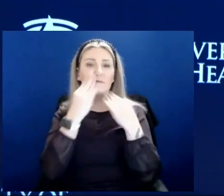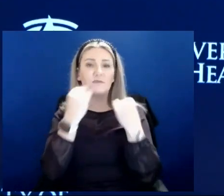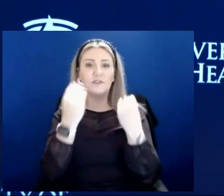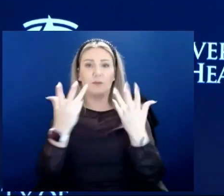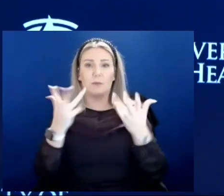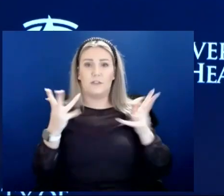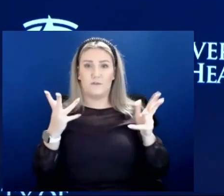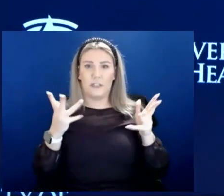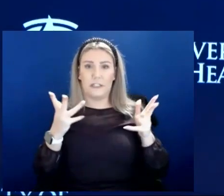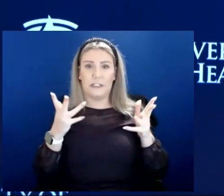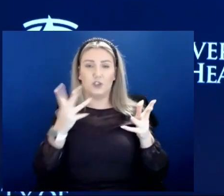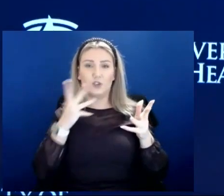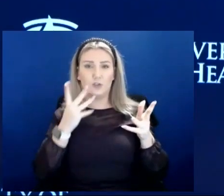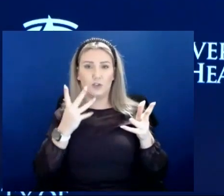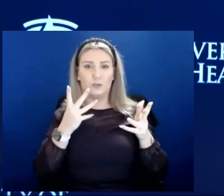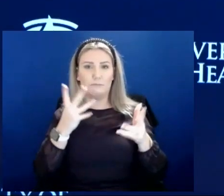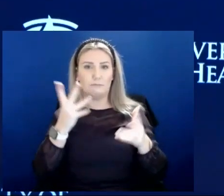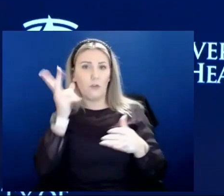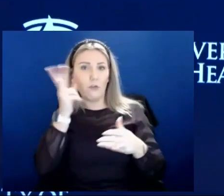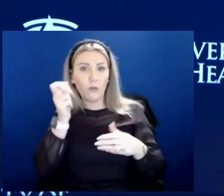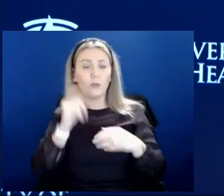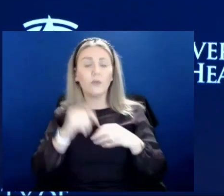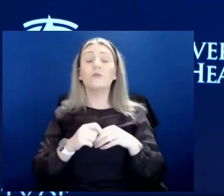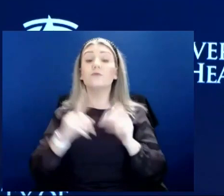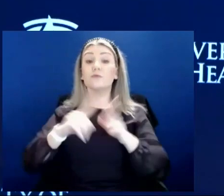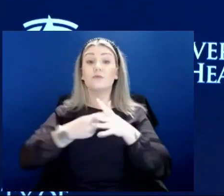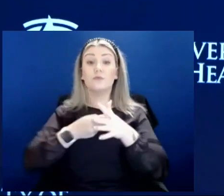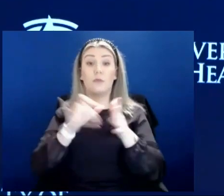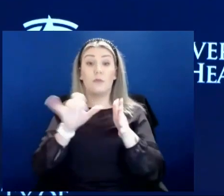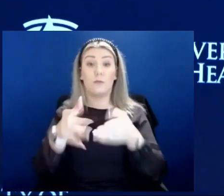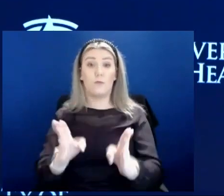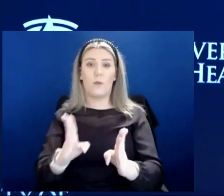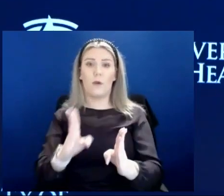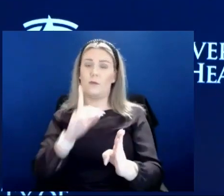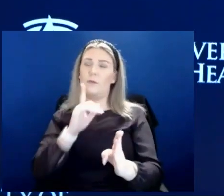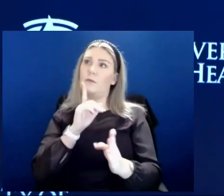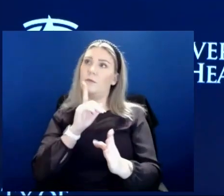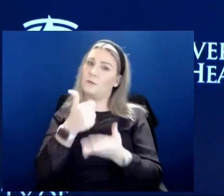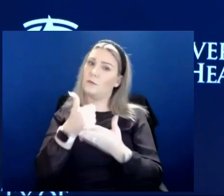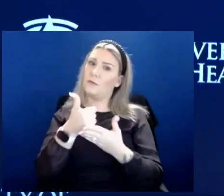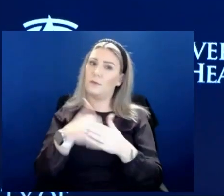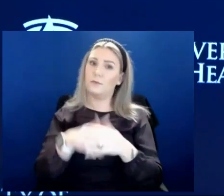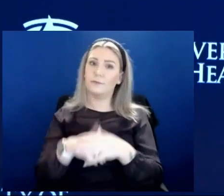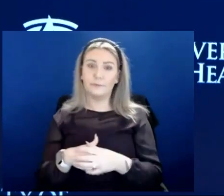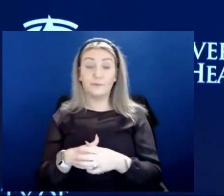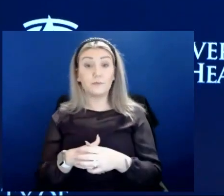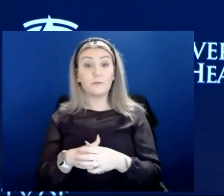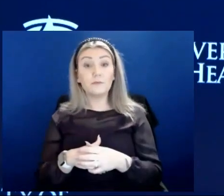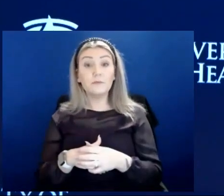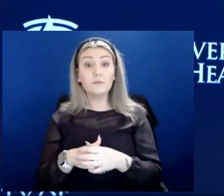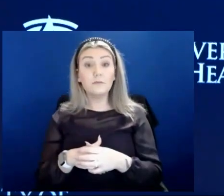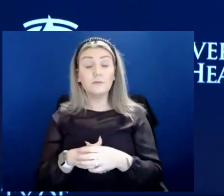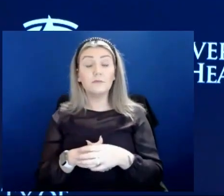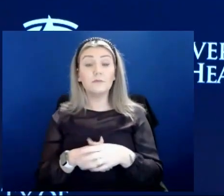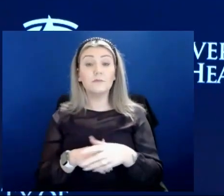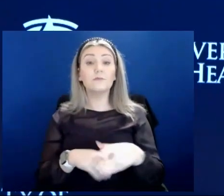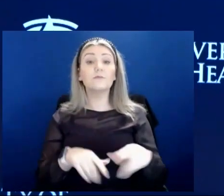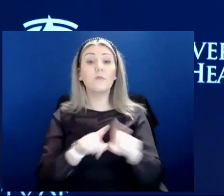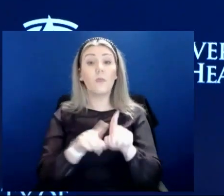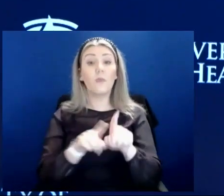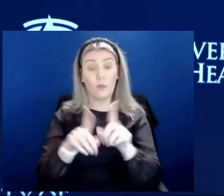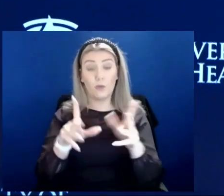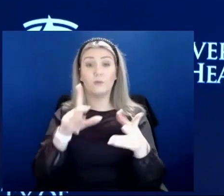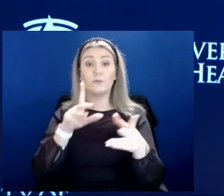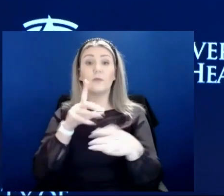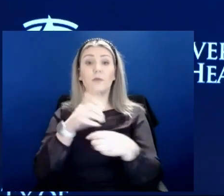so starting in that way is really helpful. I think we also want to make sure we're not promoting